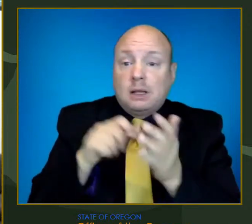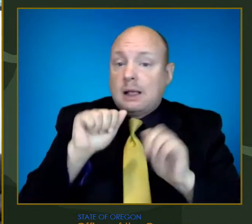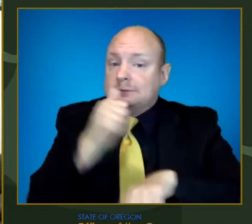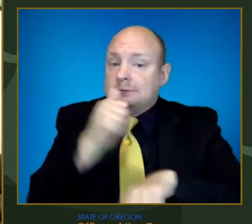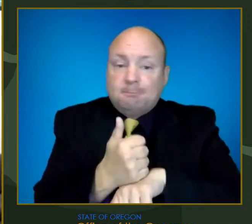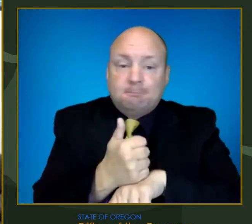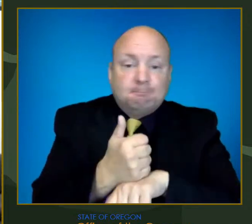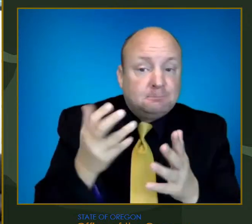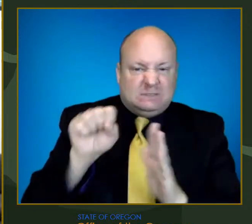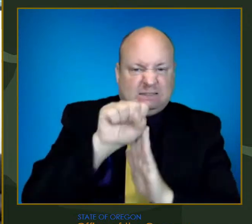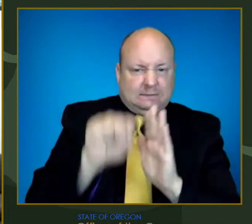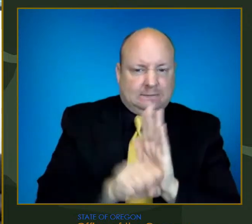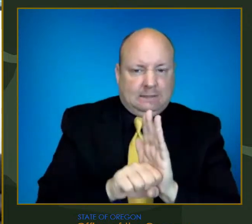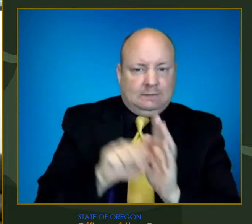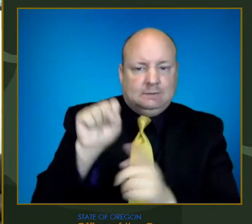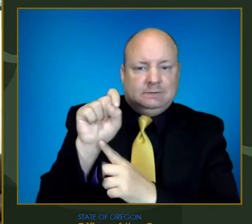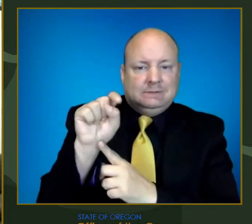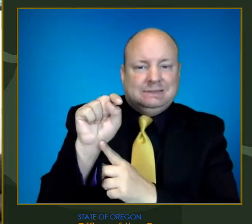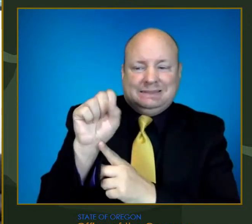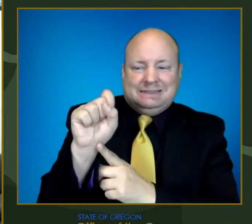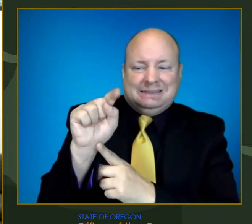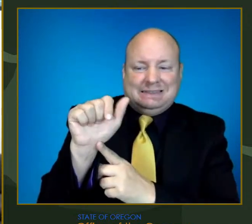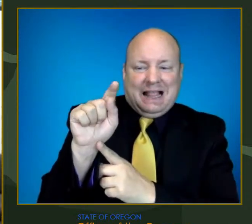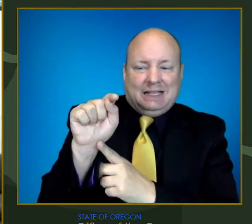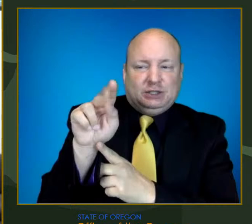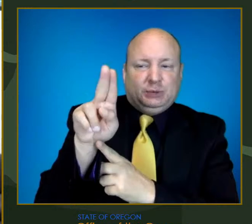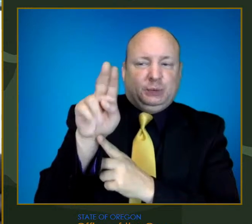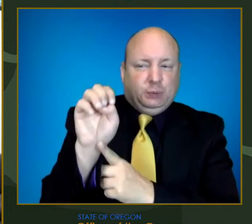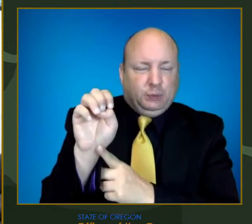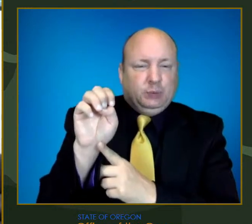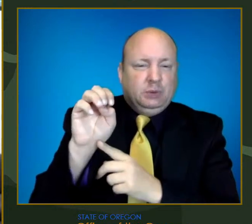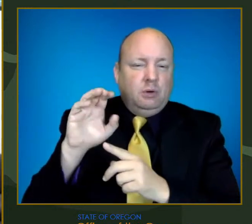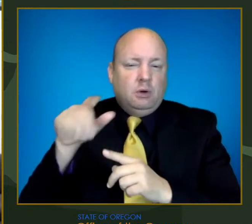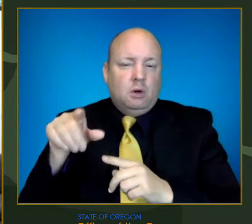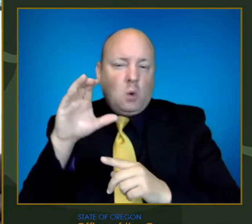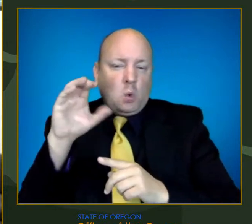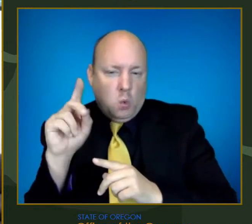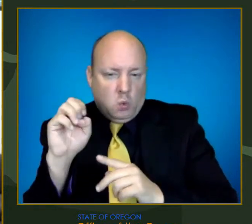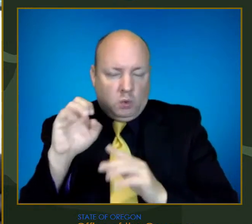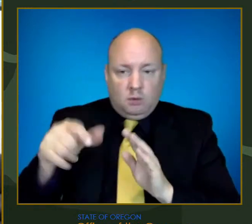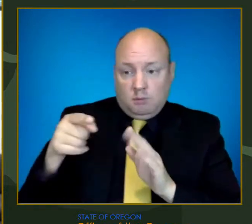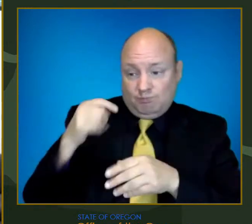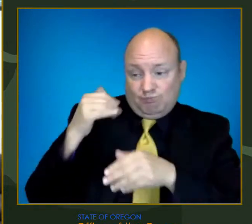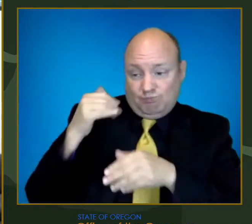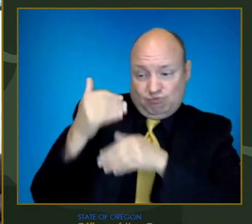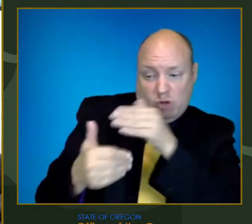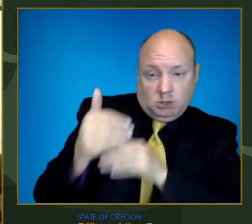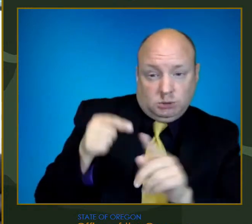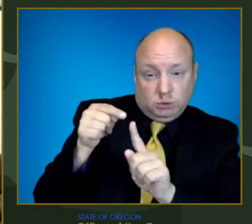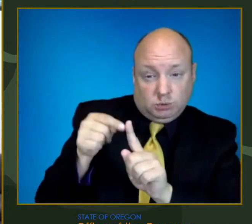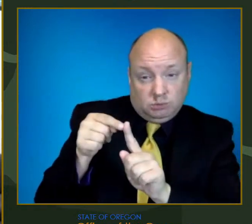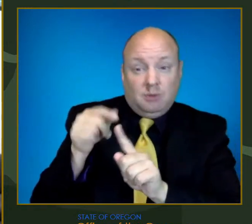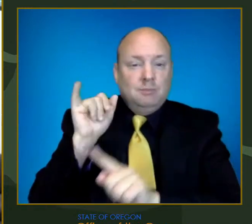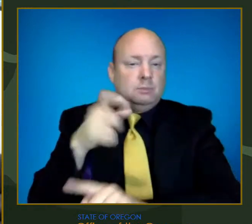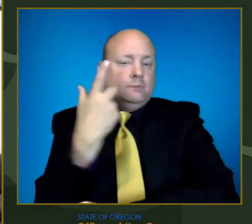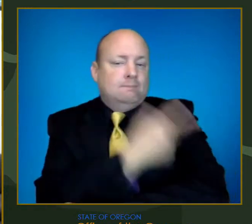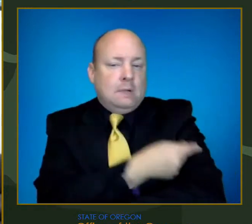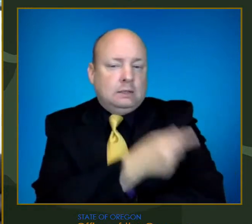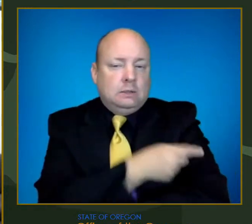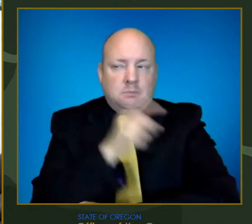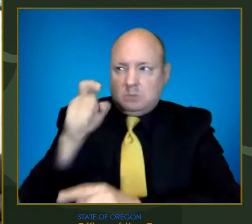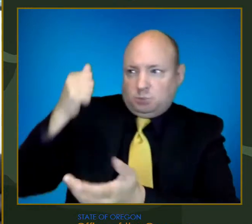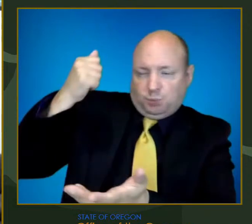follow. In general, a vaccine needs to be approved, and there are recommendations for its use in school made by the Advisory Committee